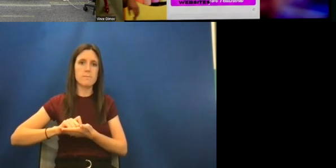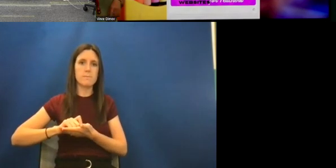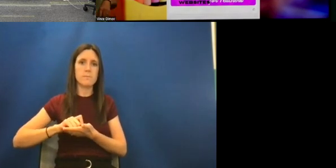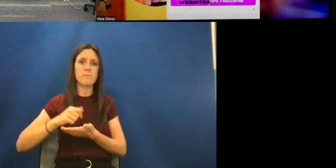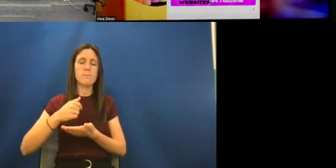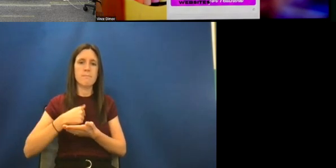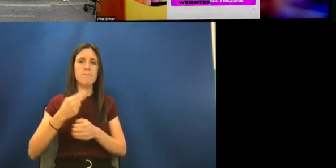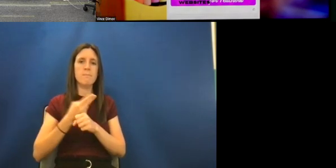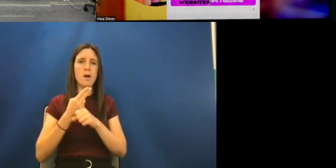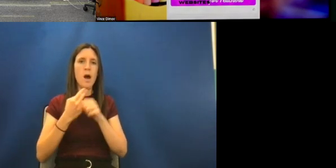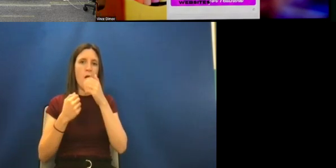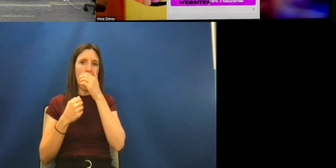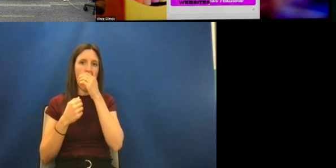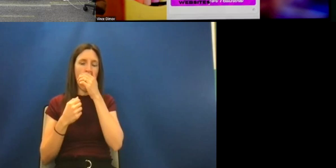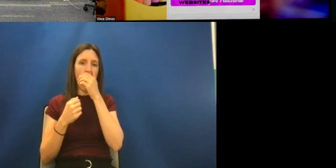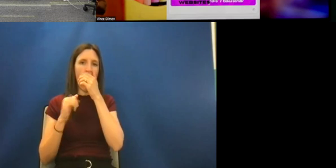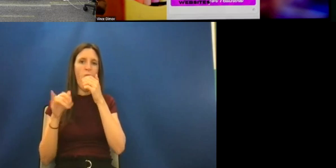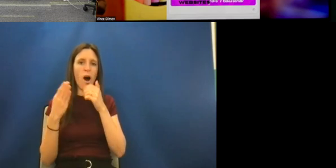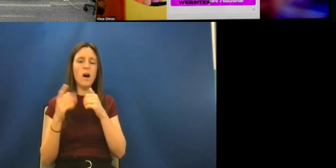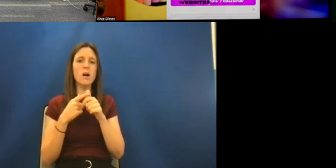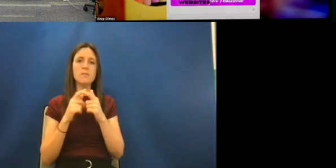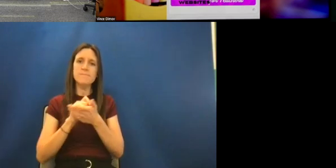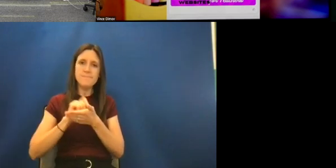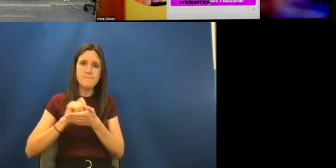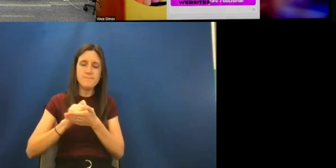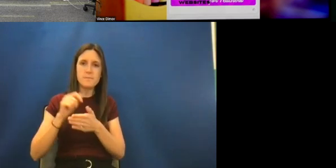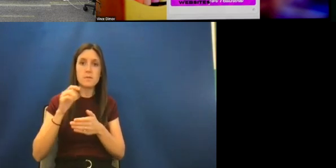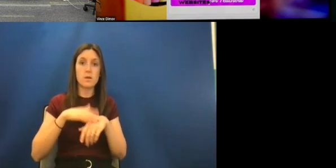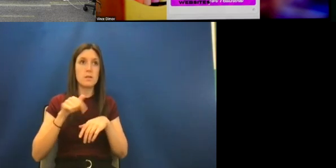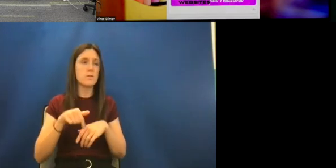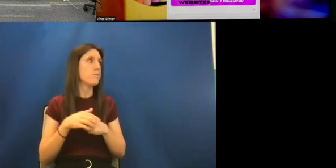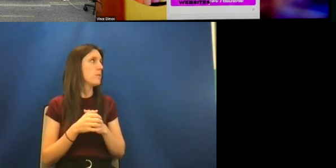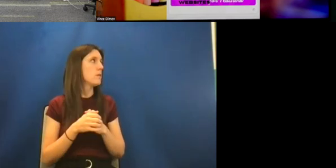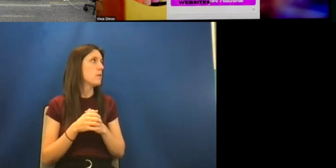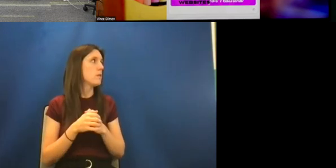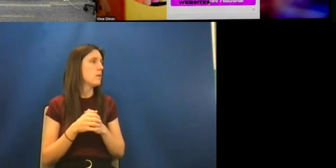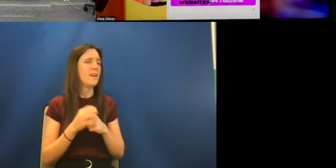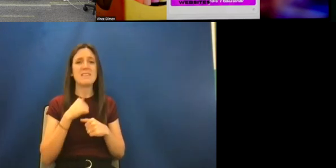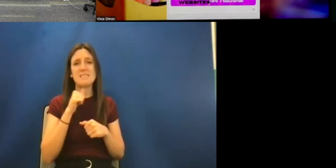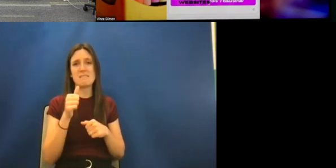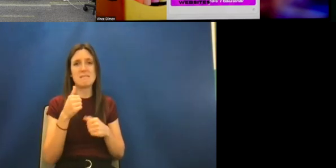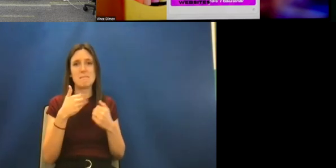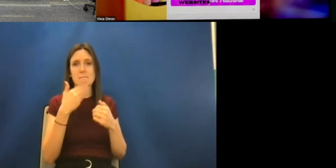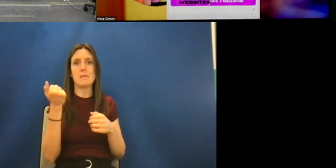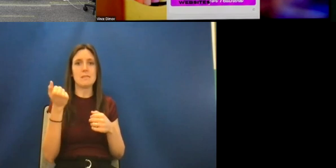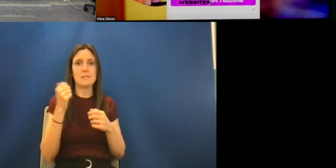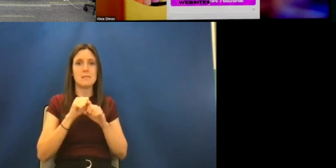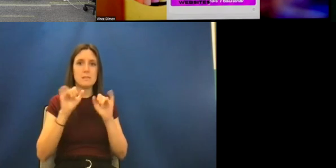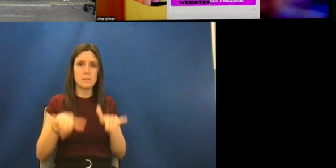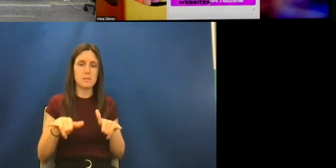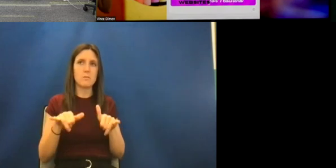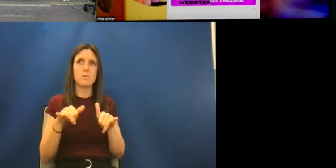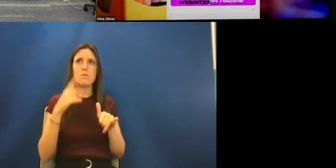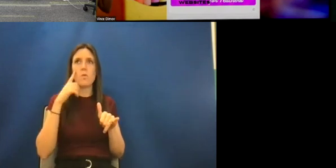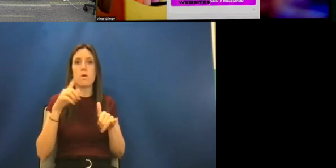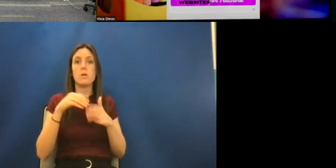me using the iPad, and then I'm writing with this. I haven't figured out a great system for the students to be able to write on the screen